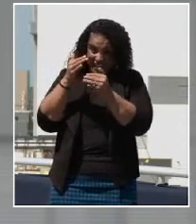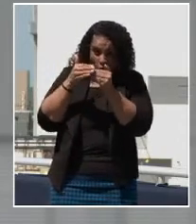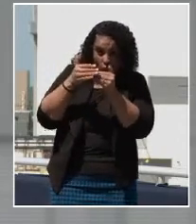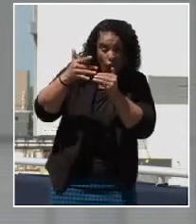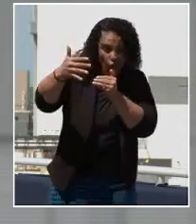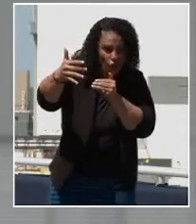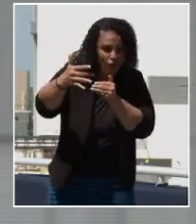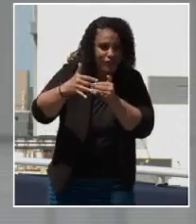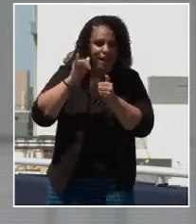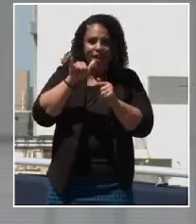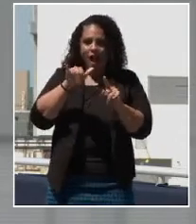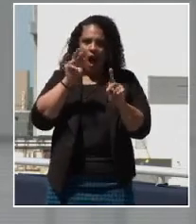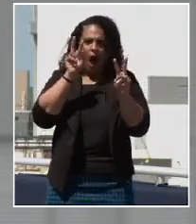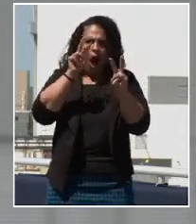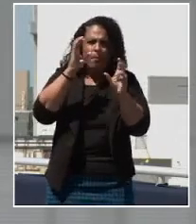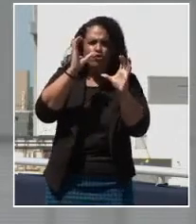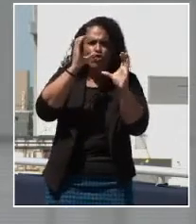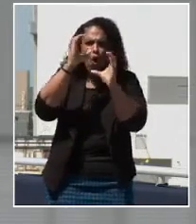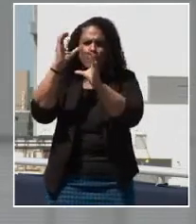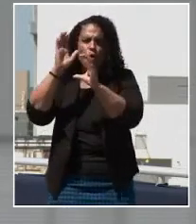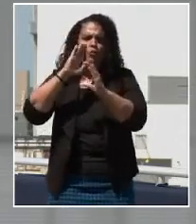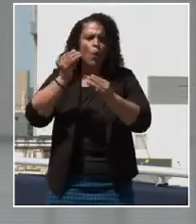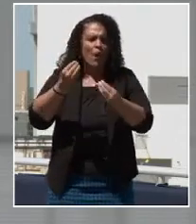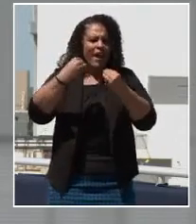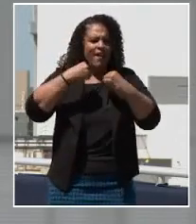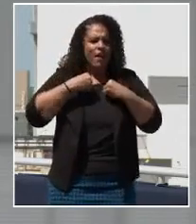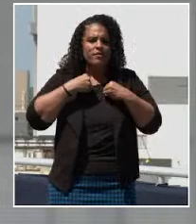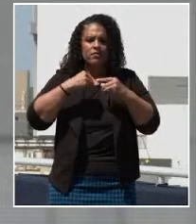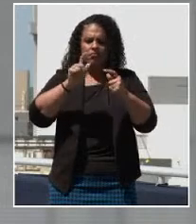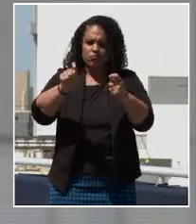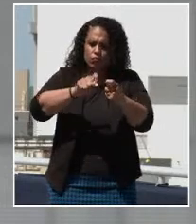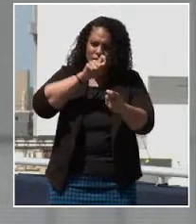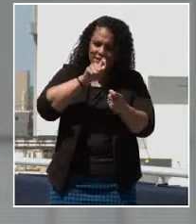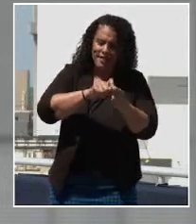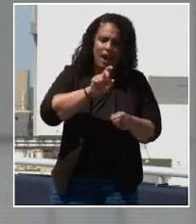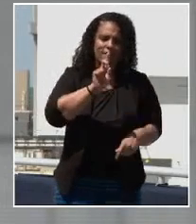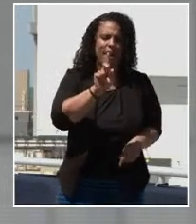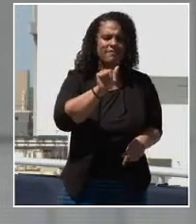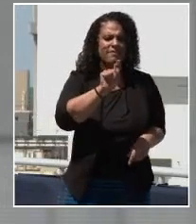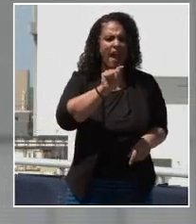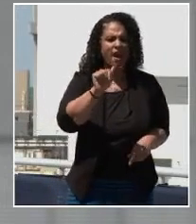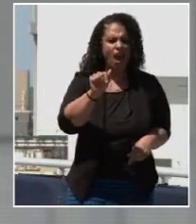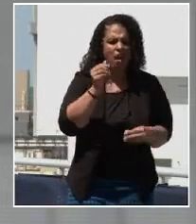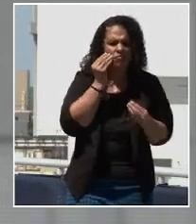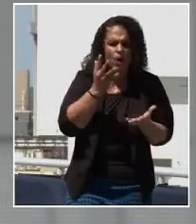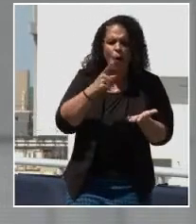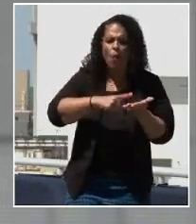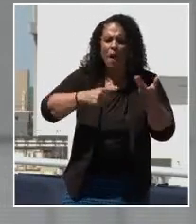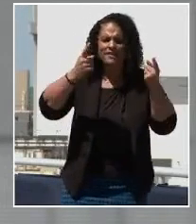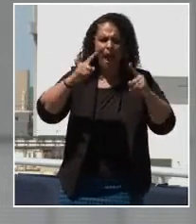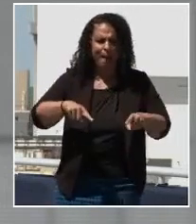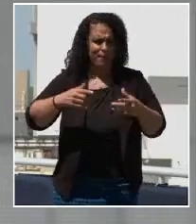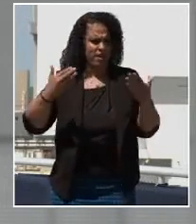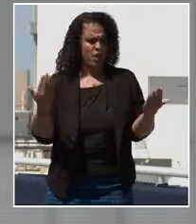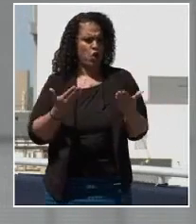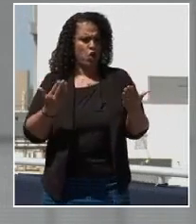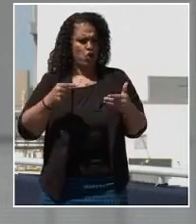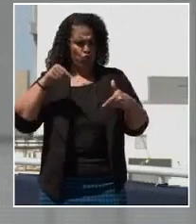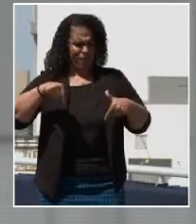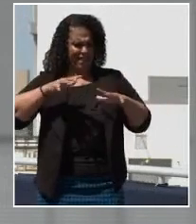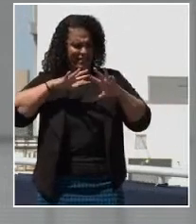observatories that will give us precise data about what is happening to our